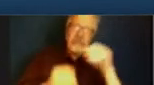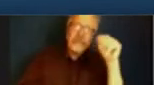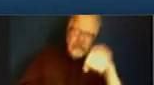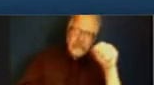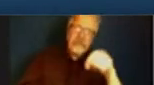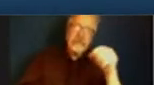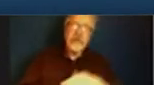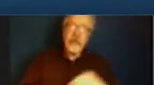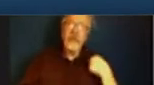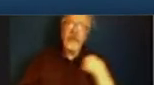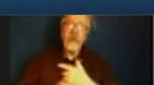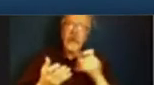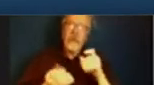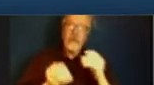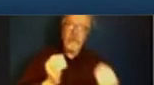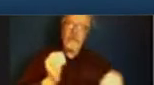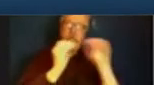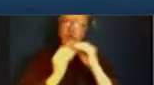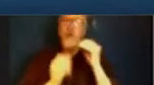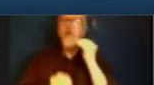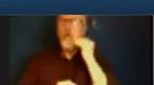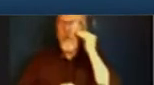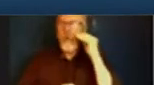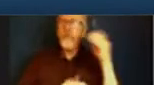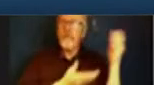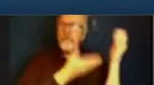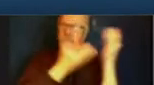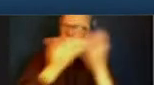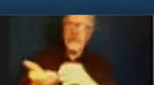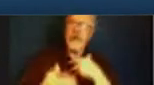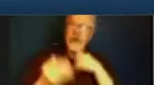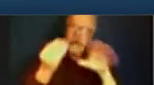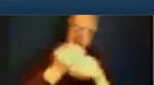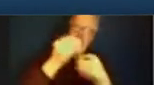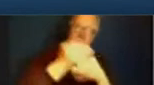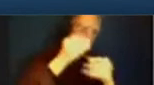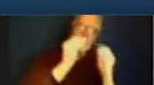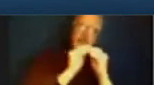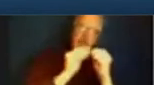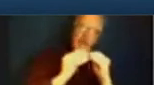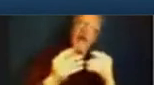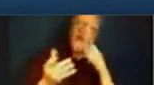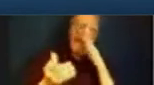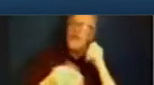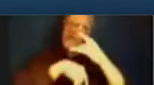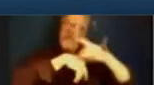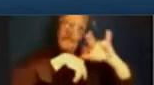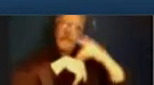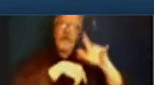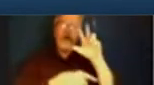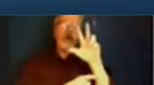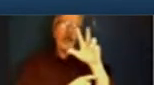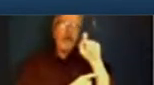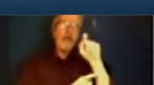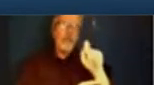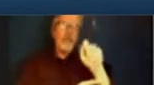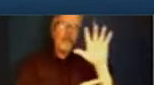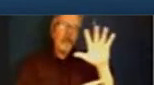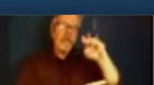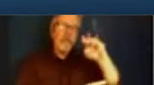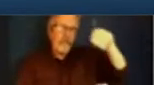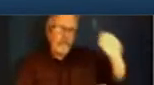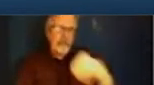delivery, and that will be available. 3.5 million test kits will be available